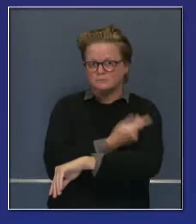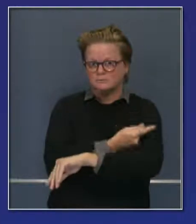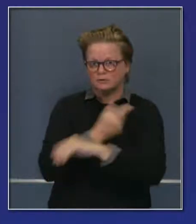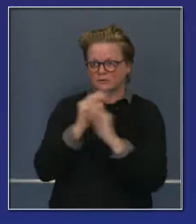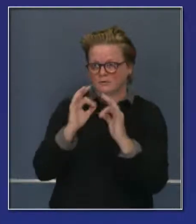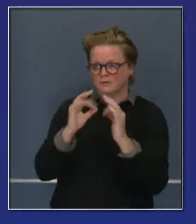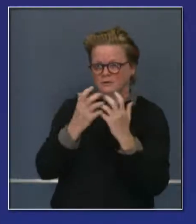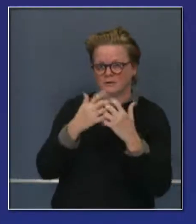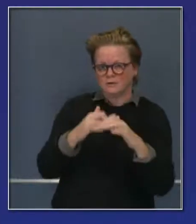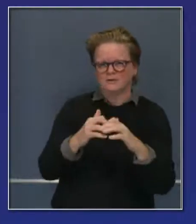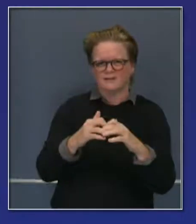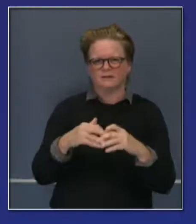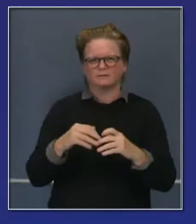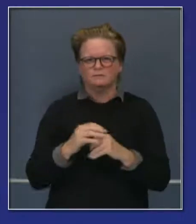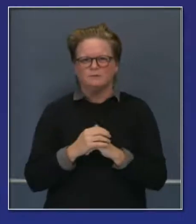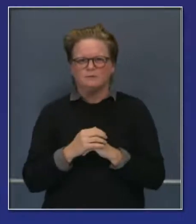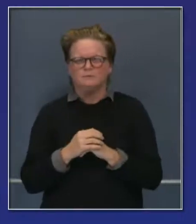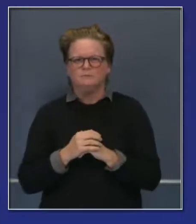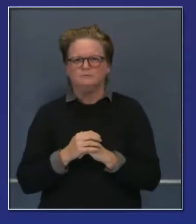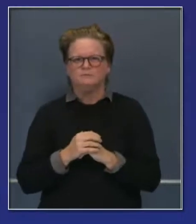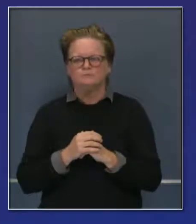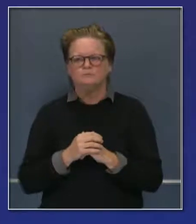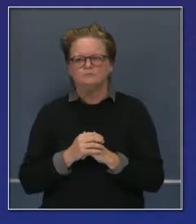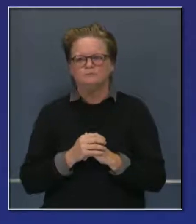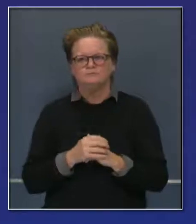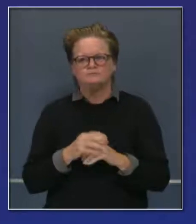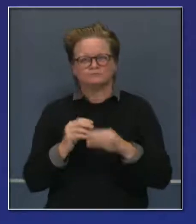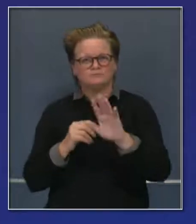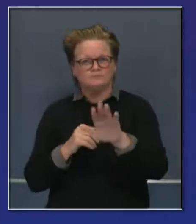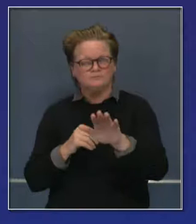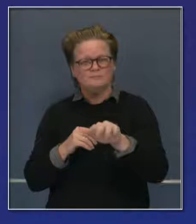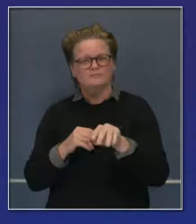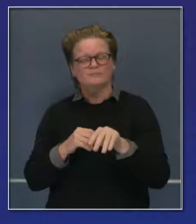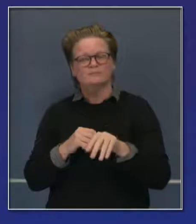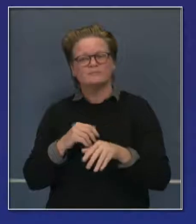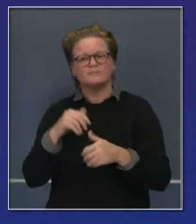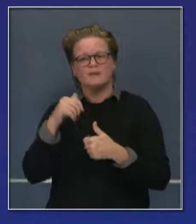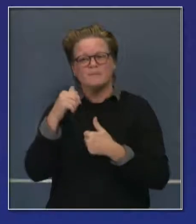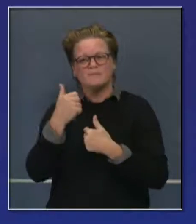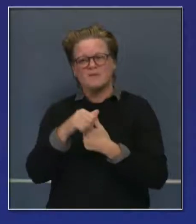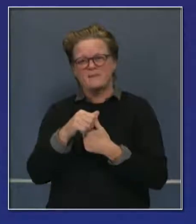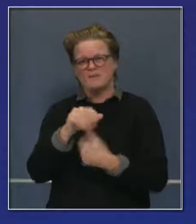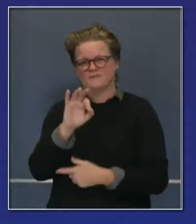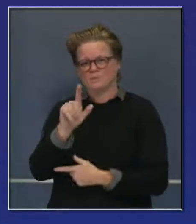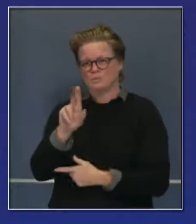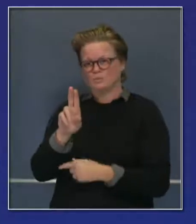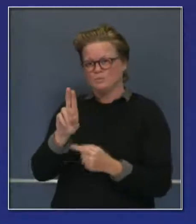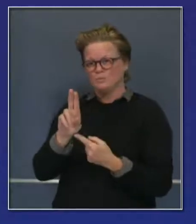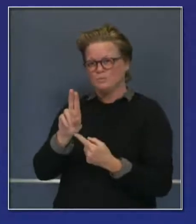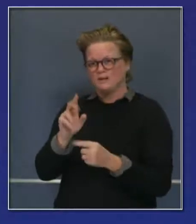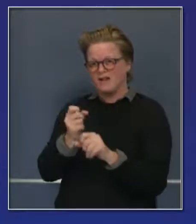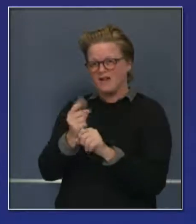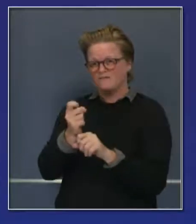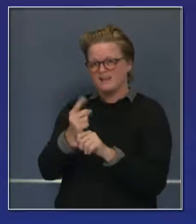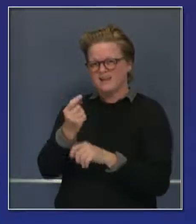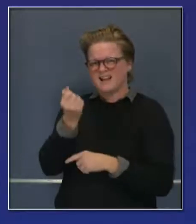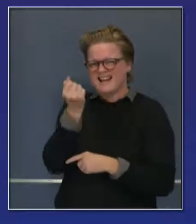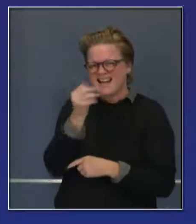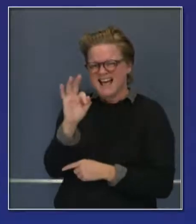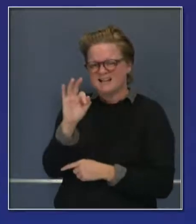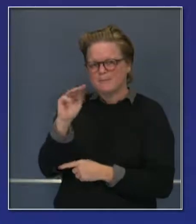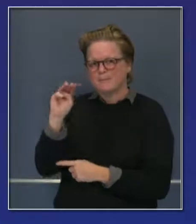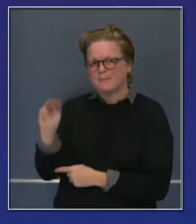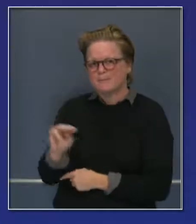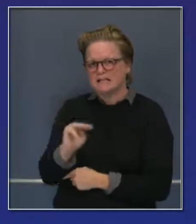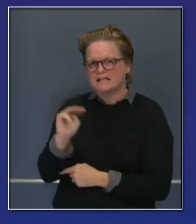closing, remember, we distribute roughly 19 million flu shots a year. Been doing this for decades. We know